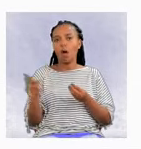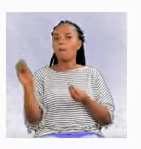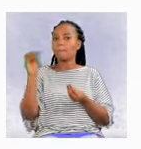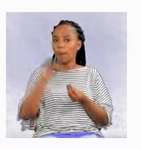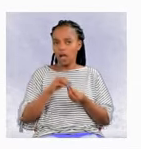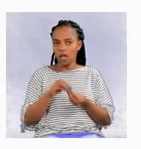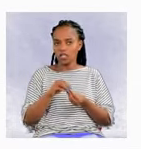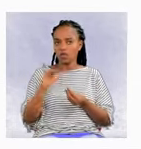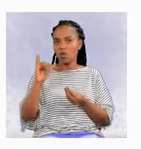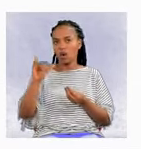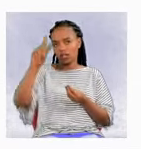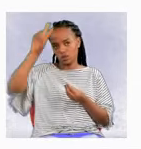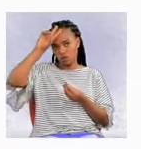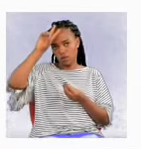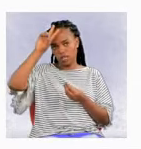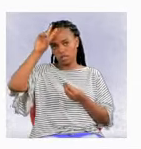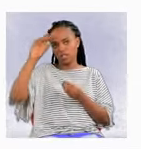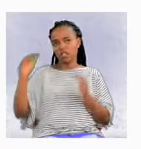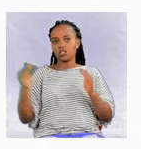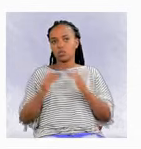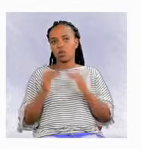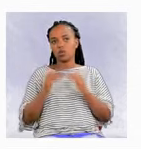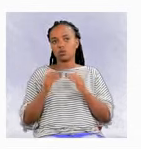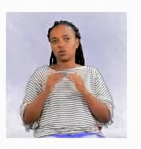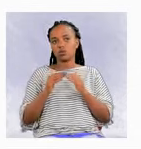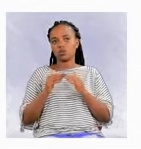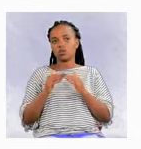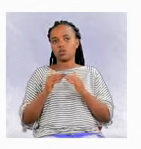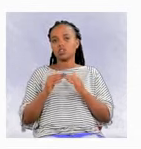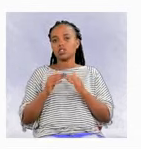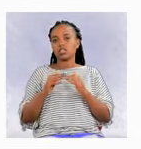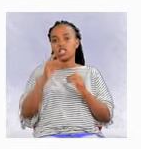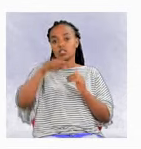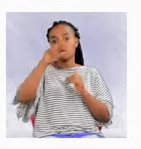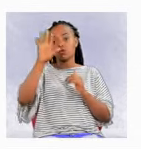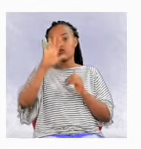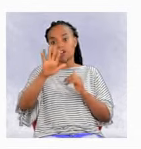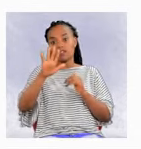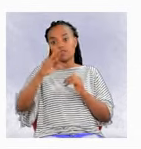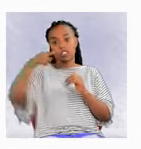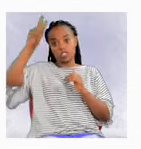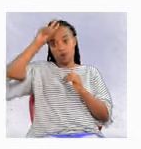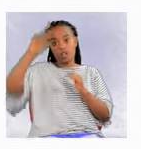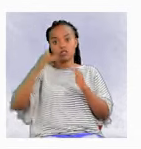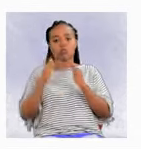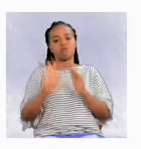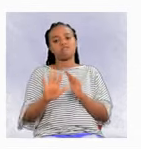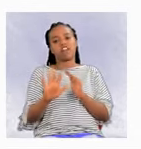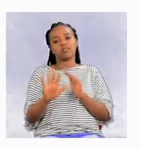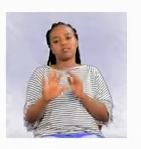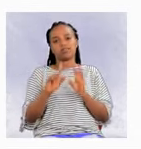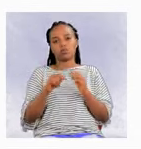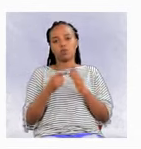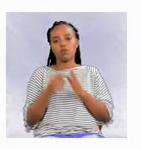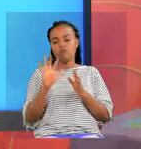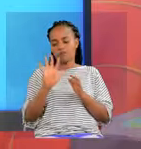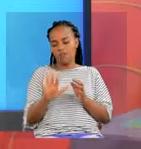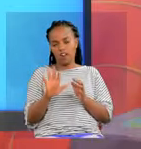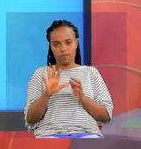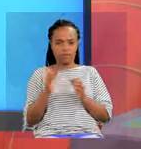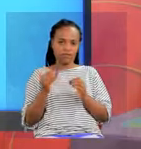plus y squared. This is equal to this. Square root of 5 squared is this 5. Therefore, you have 5